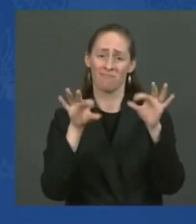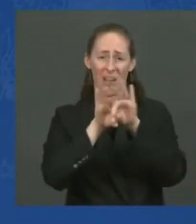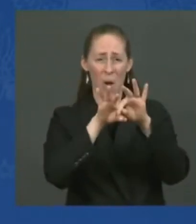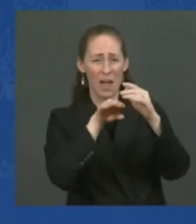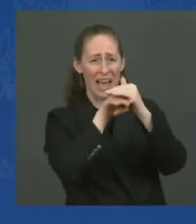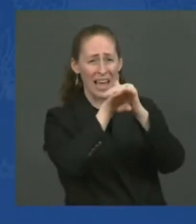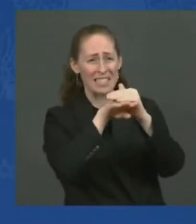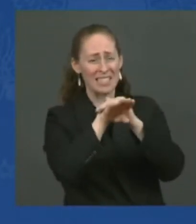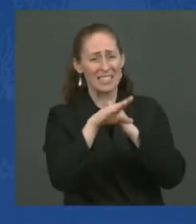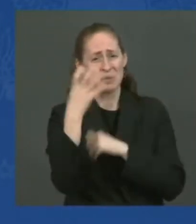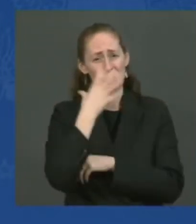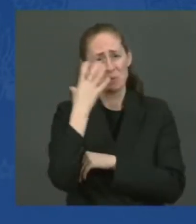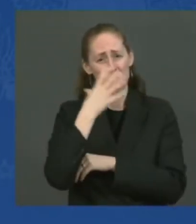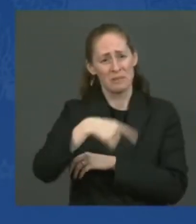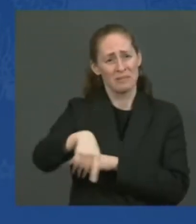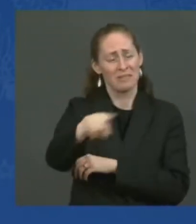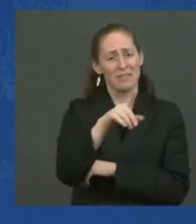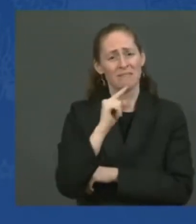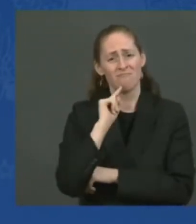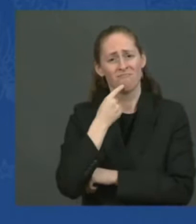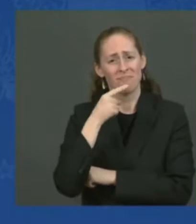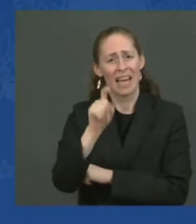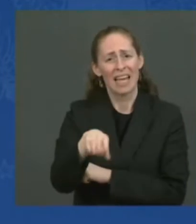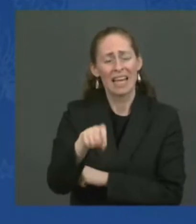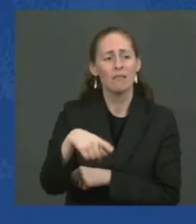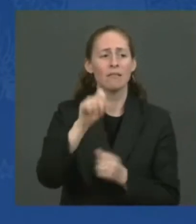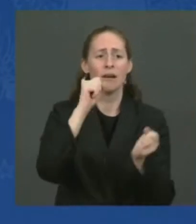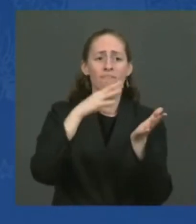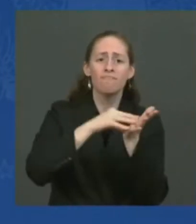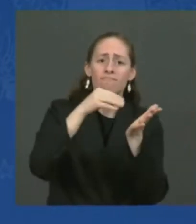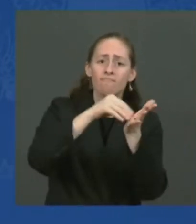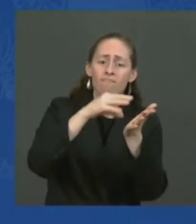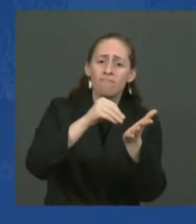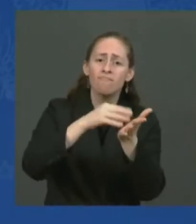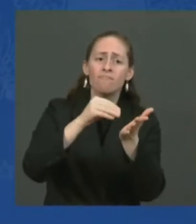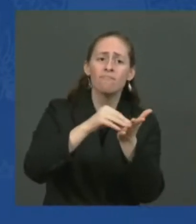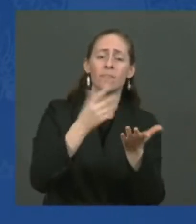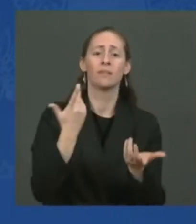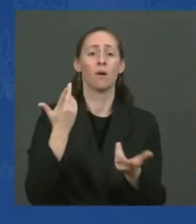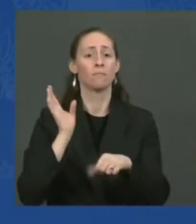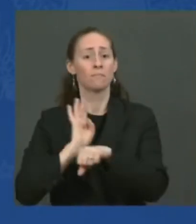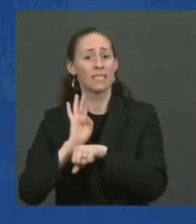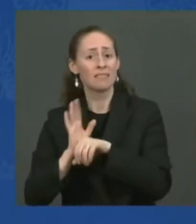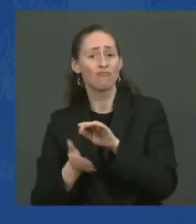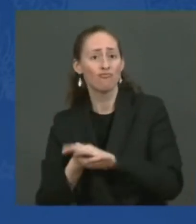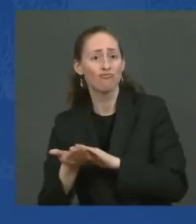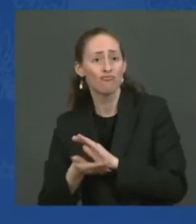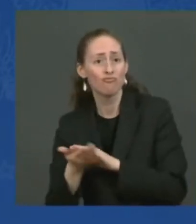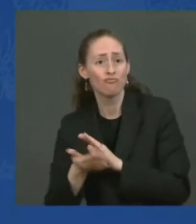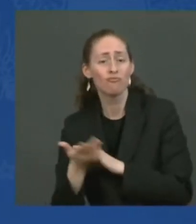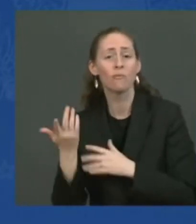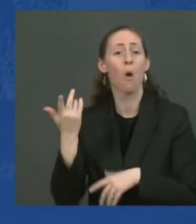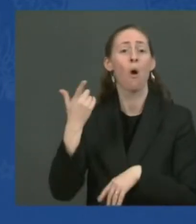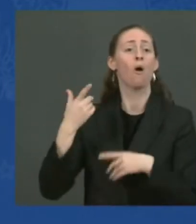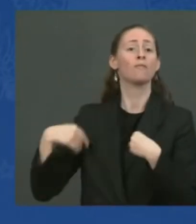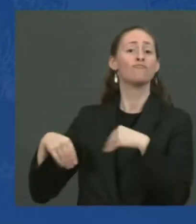need to teach their children, run their businesses, and sell products from their